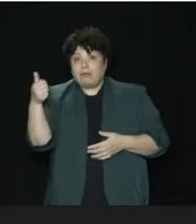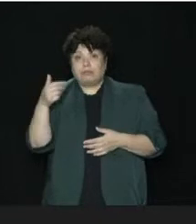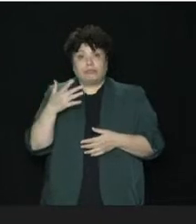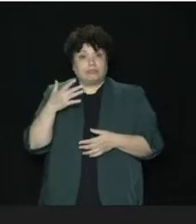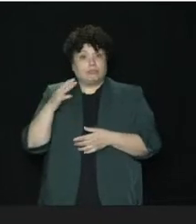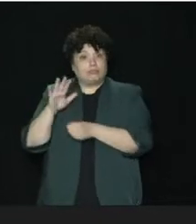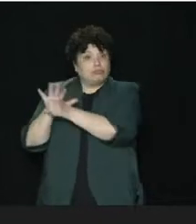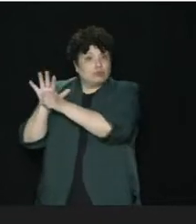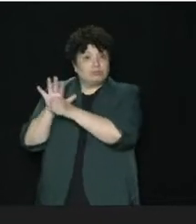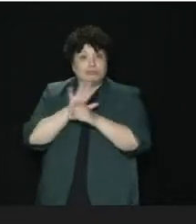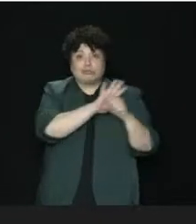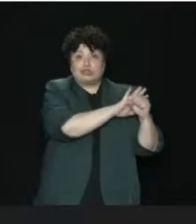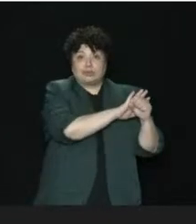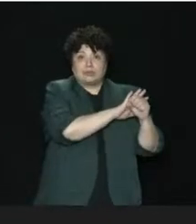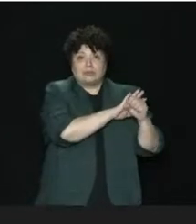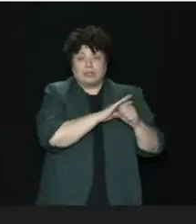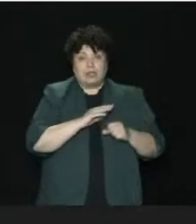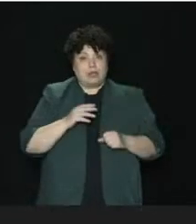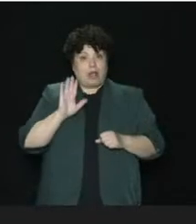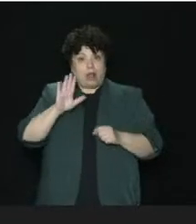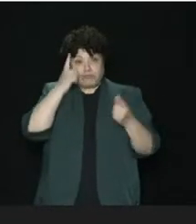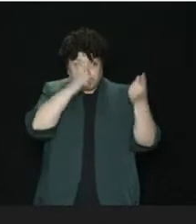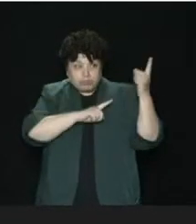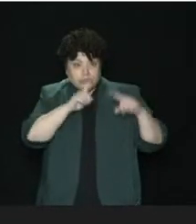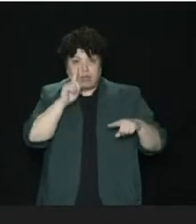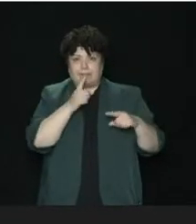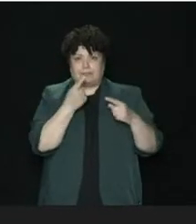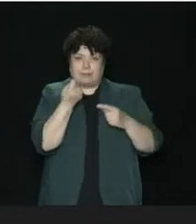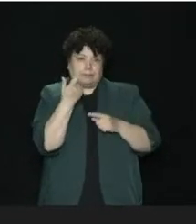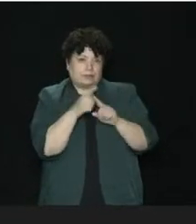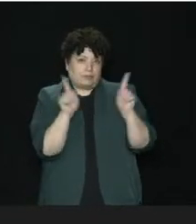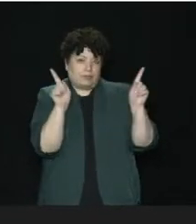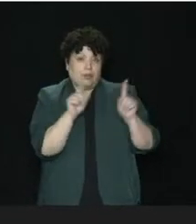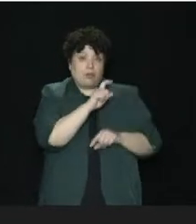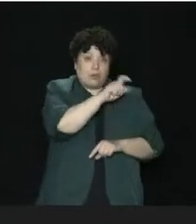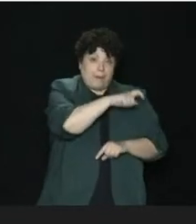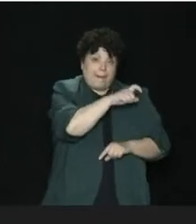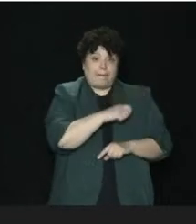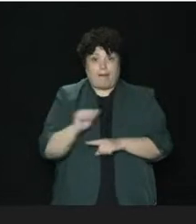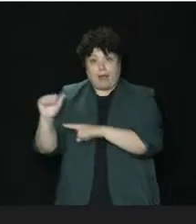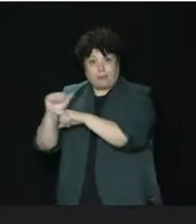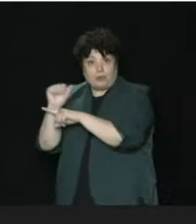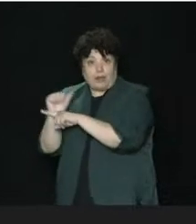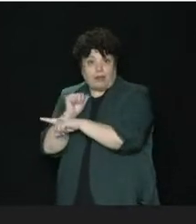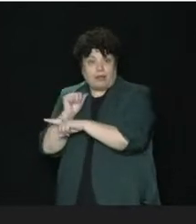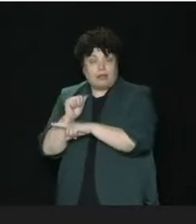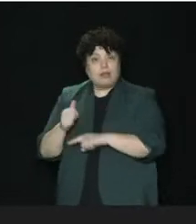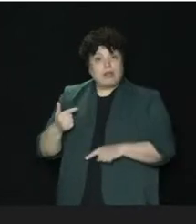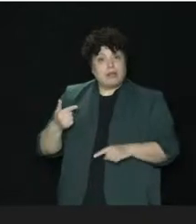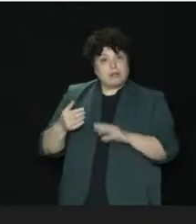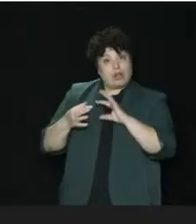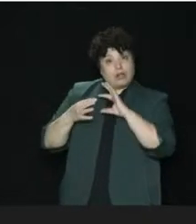jurisdictions, the arrangements are slightly different with both Quebec and Alberta. That means we don't have the same